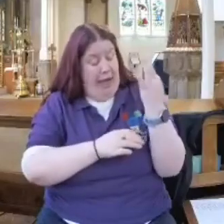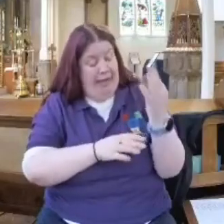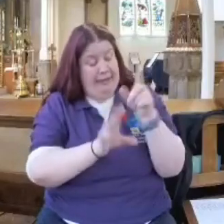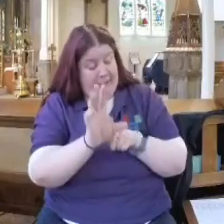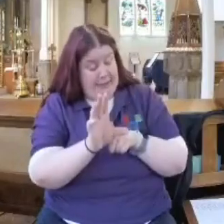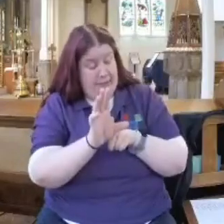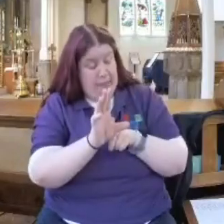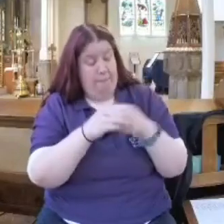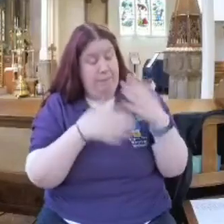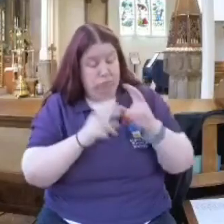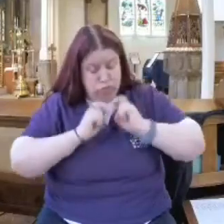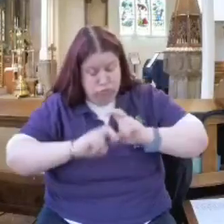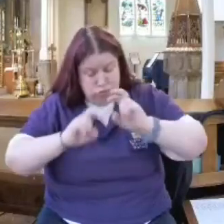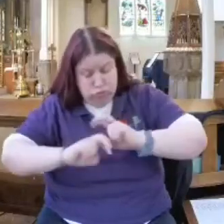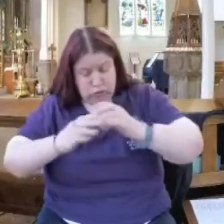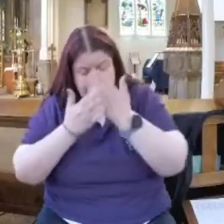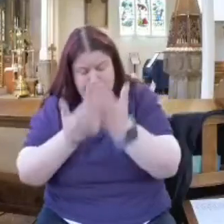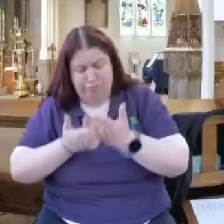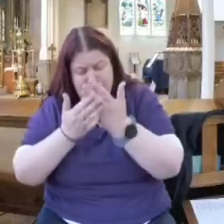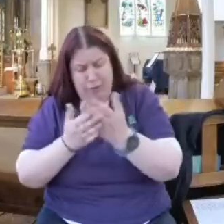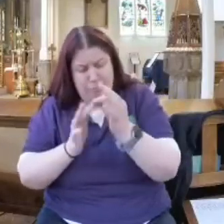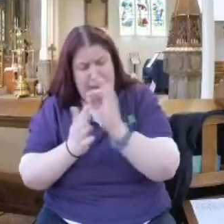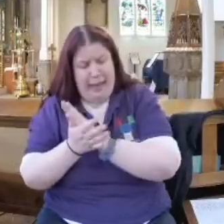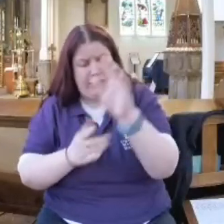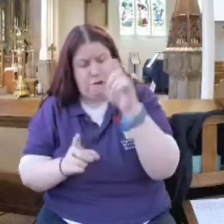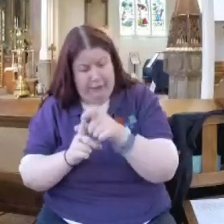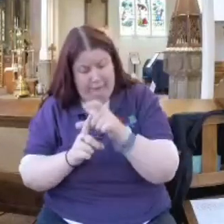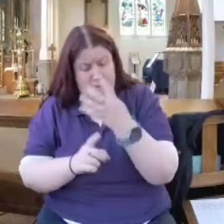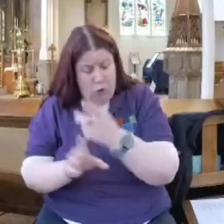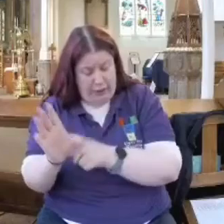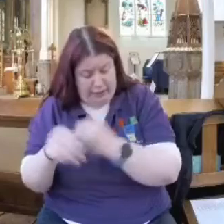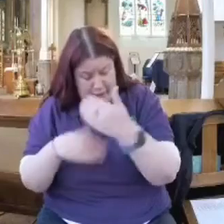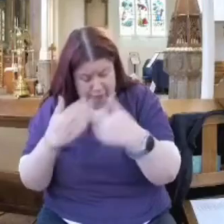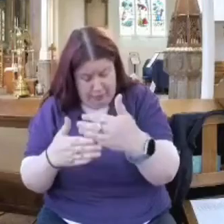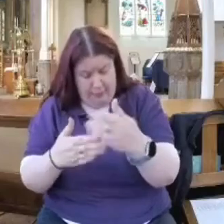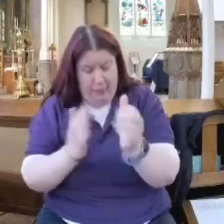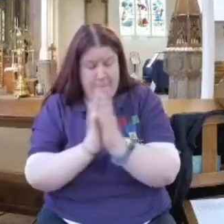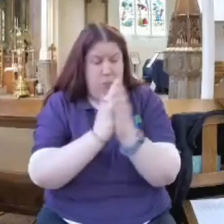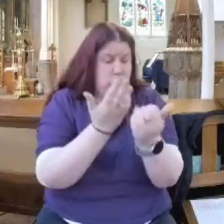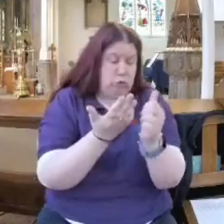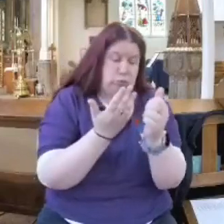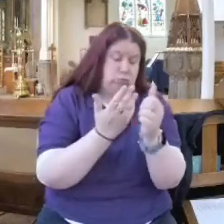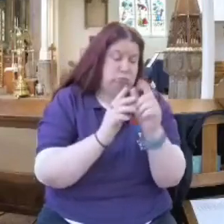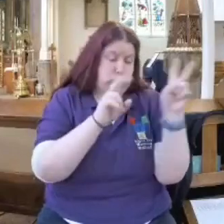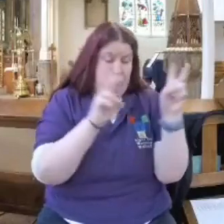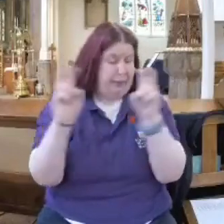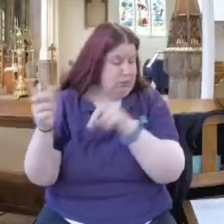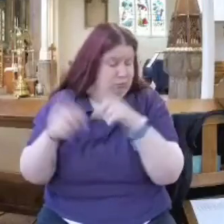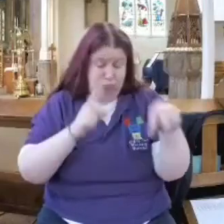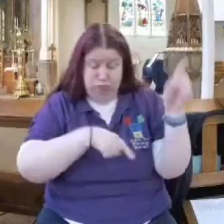PhD. I've read lots of books at the time and since on philosophy, epistemology, science, history,